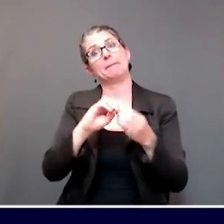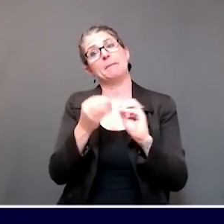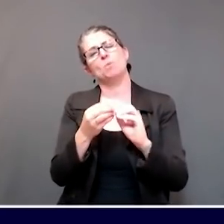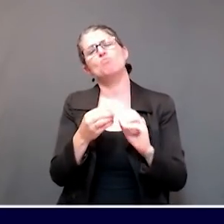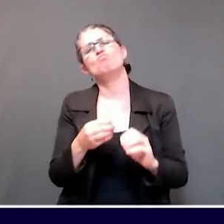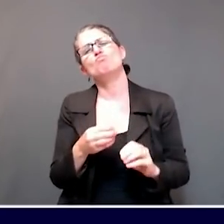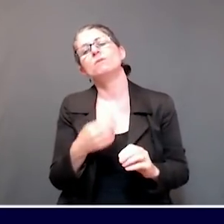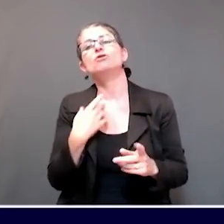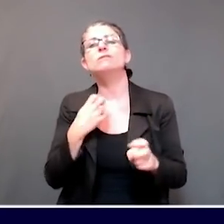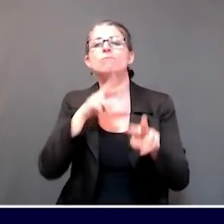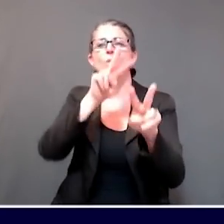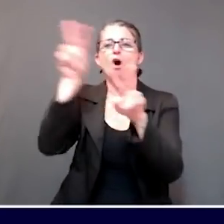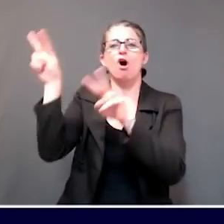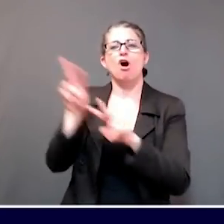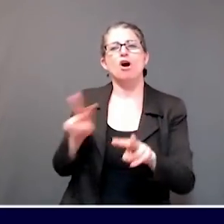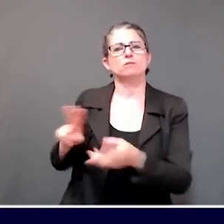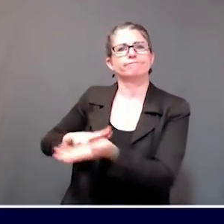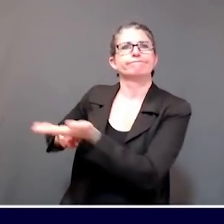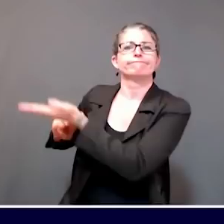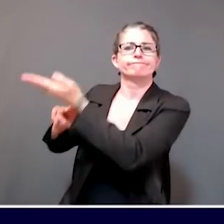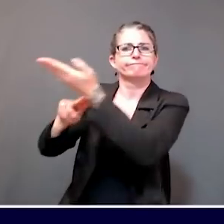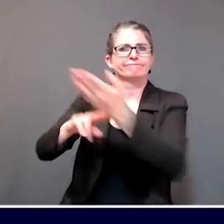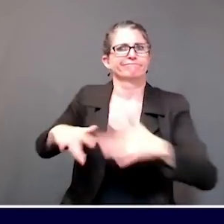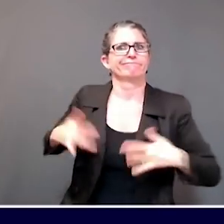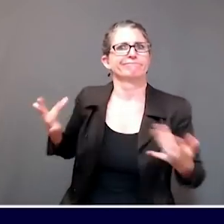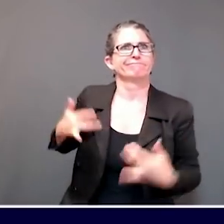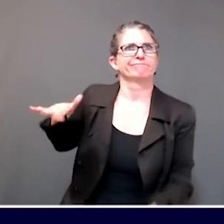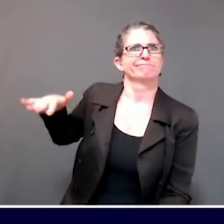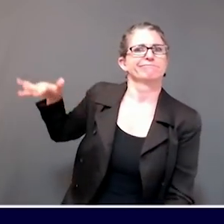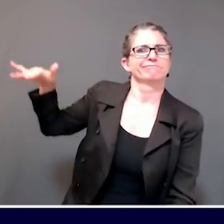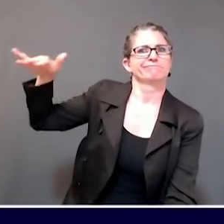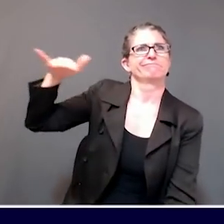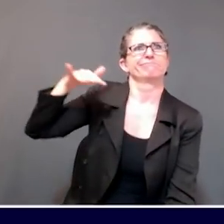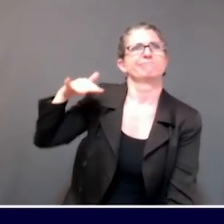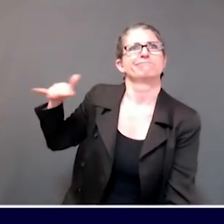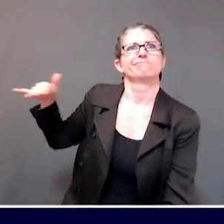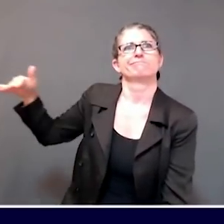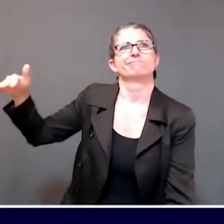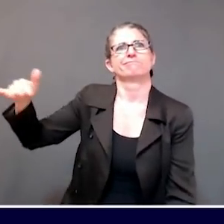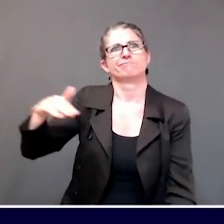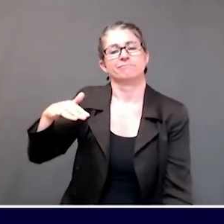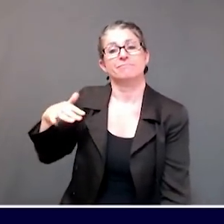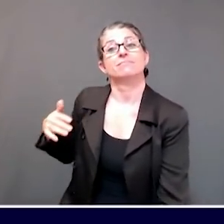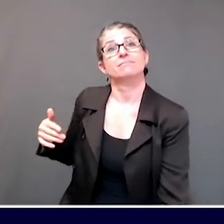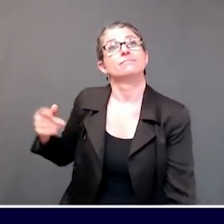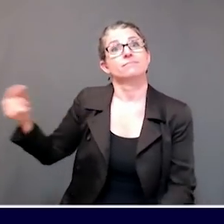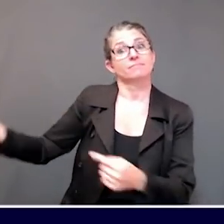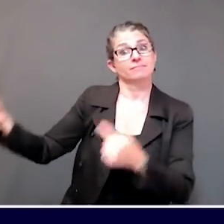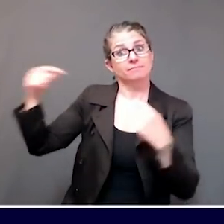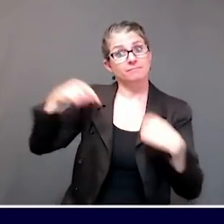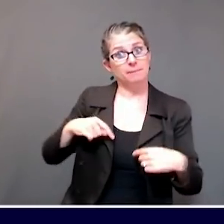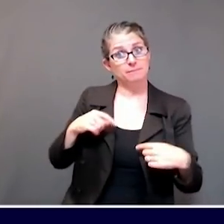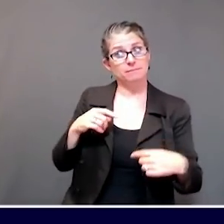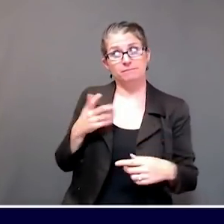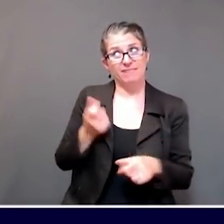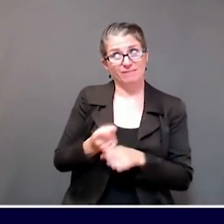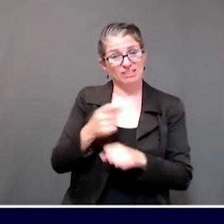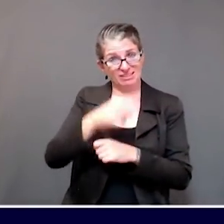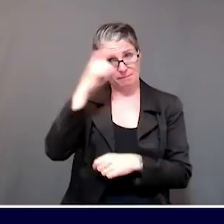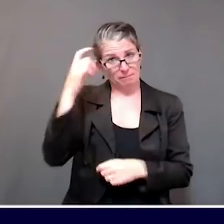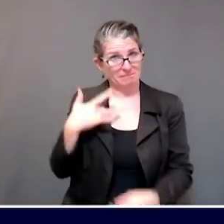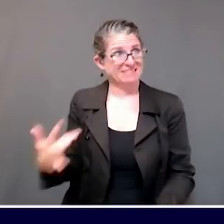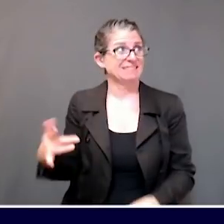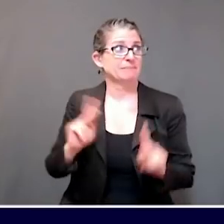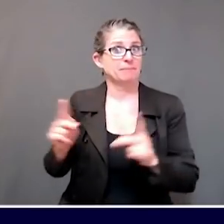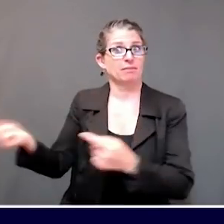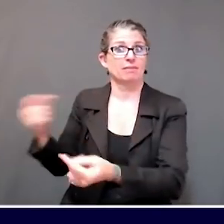states that we know the bulk of tourists hail from. And right now, and we evaluate the data very frequently, but